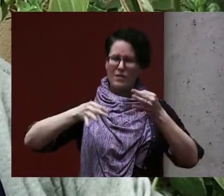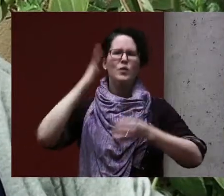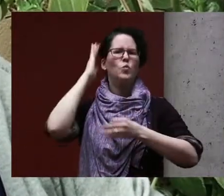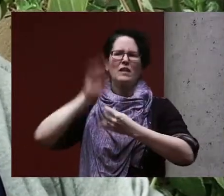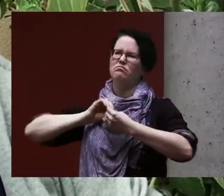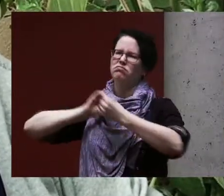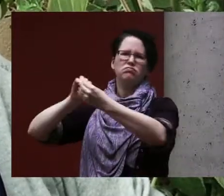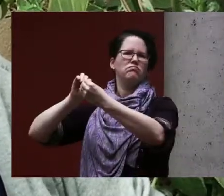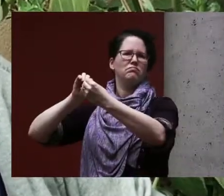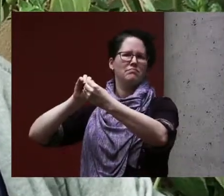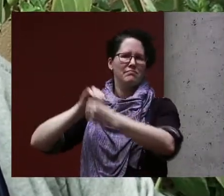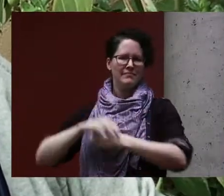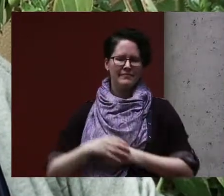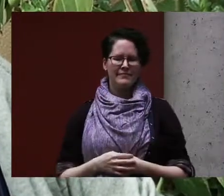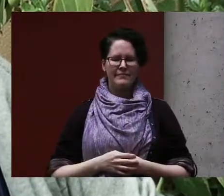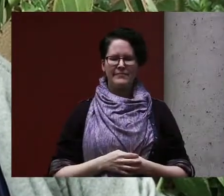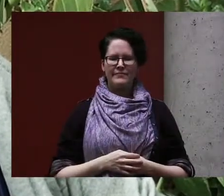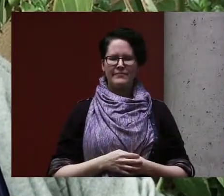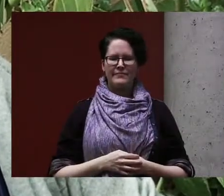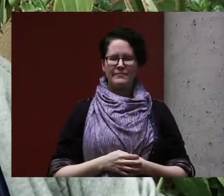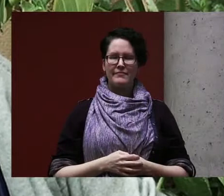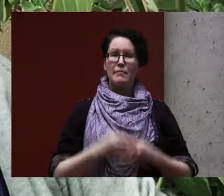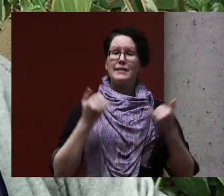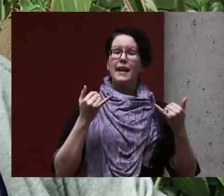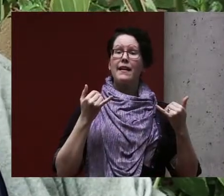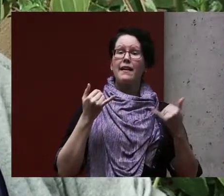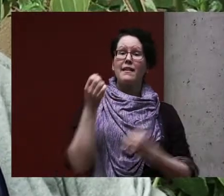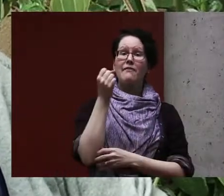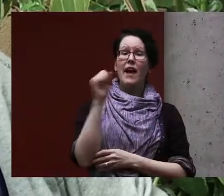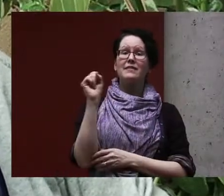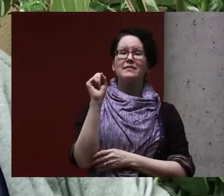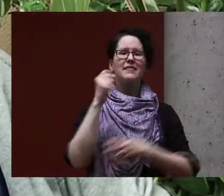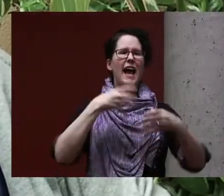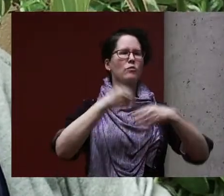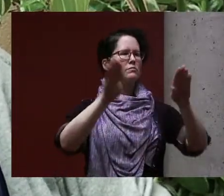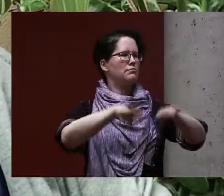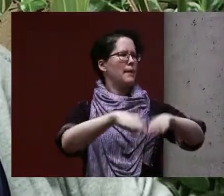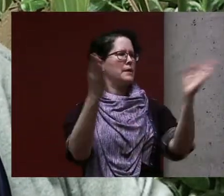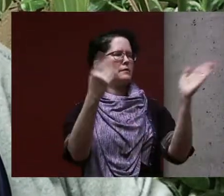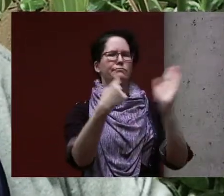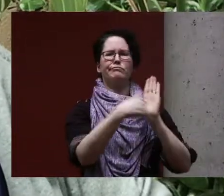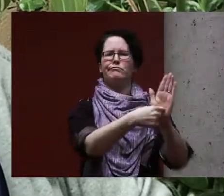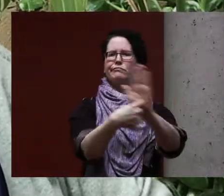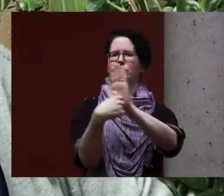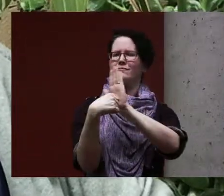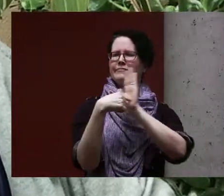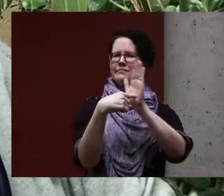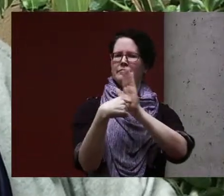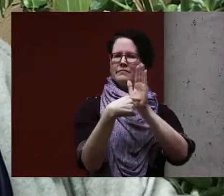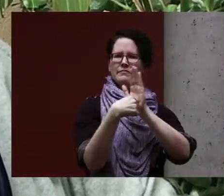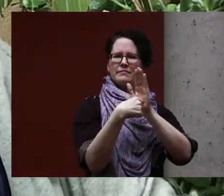courts. But today we're taking that fight to the streets, to the